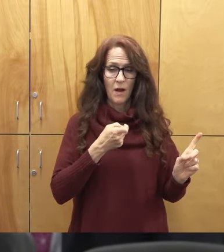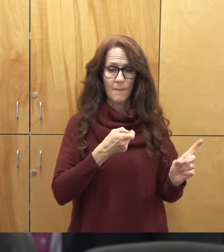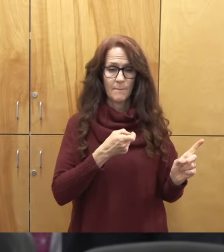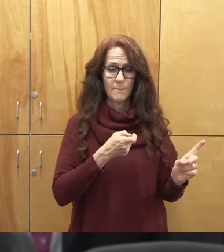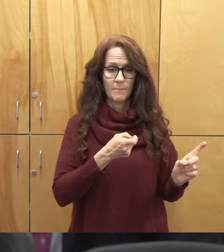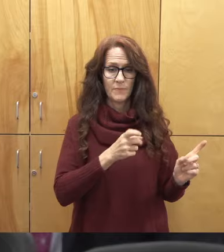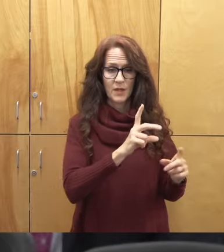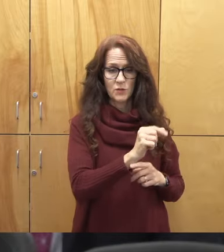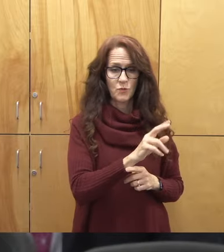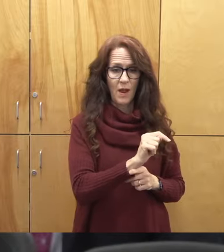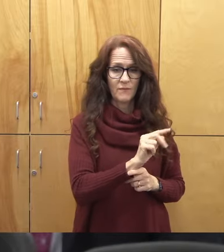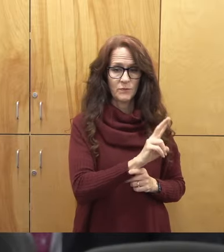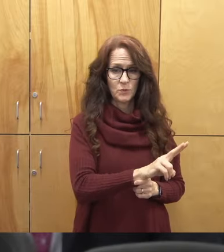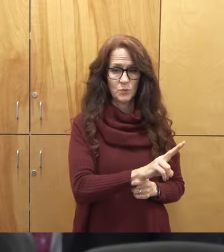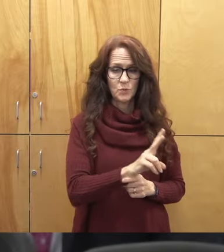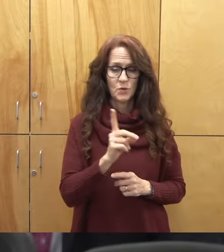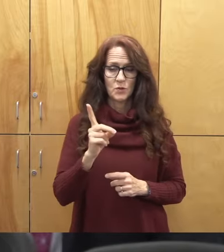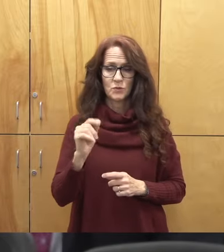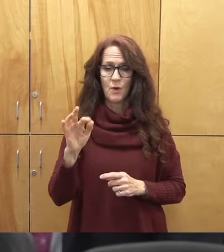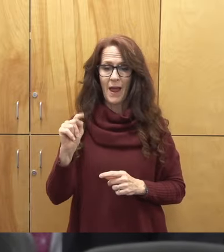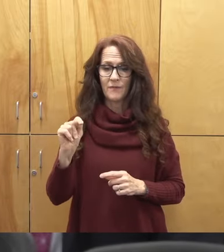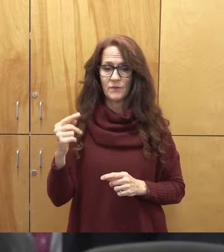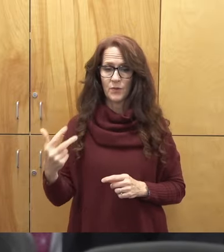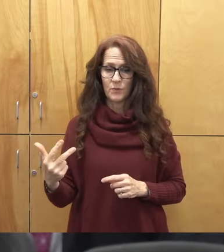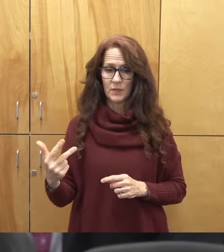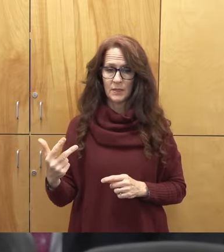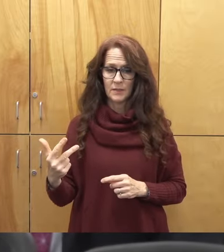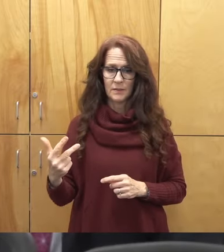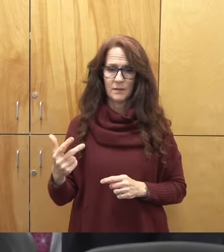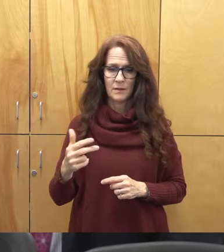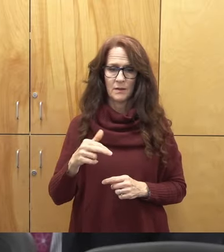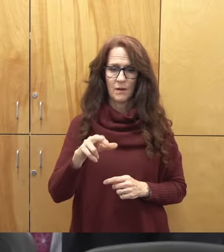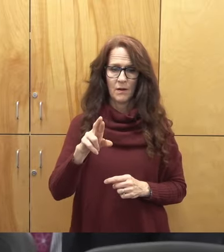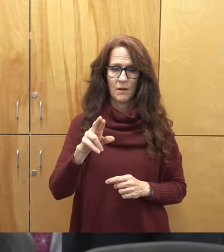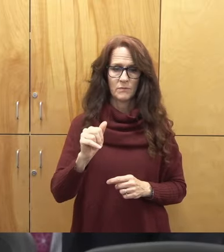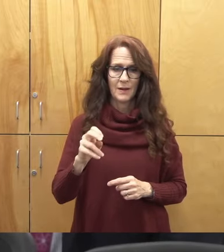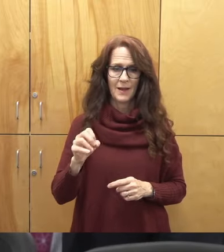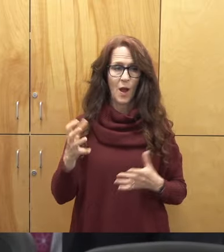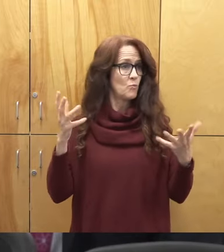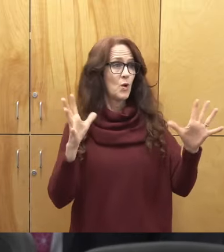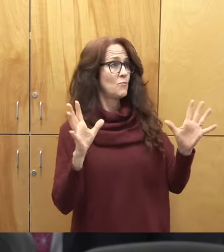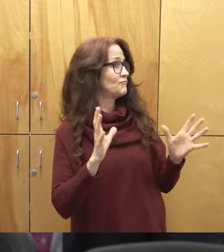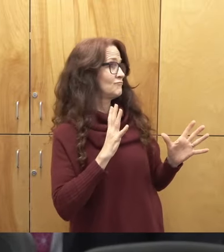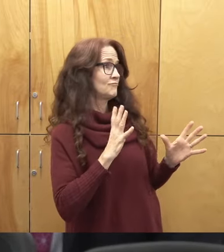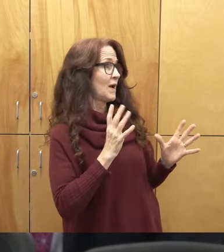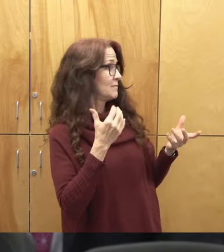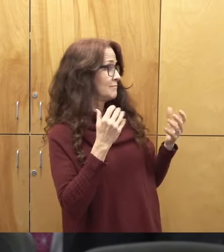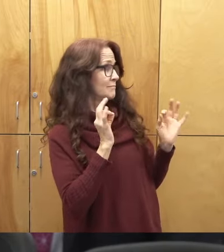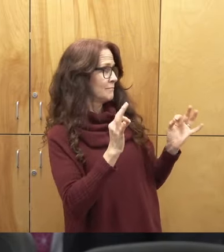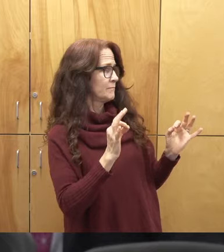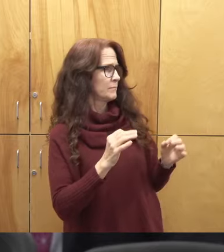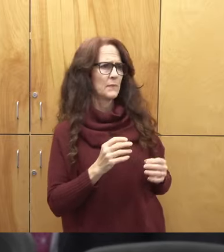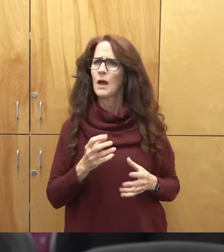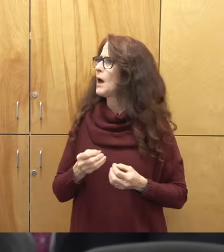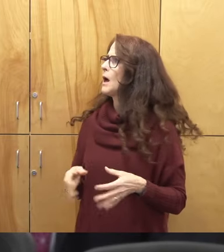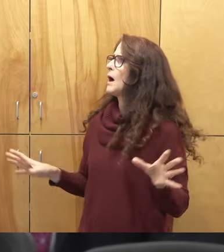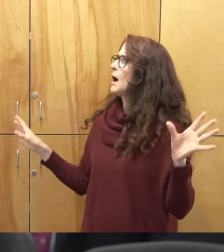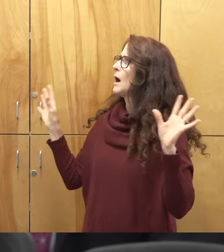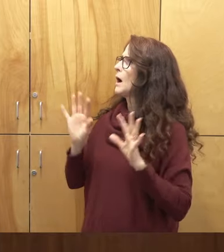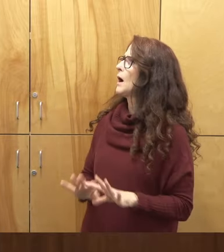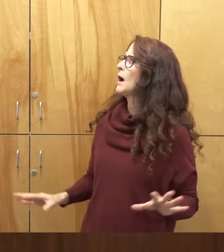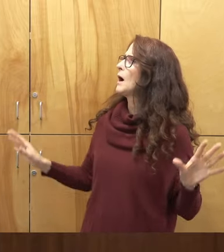the draft 2 and draft 3. Would you like to? That was it? Oh, wow. But you lost me. I don't know. I